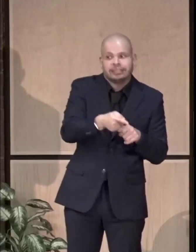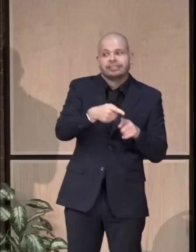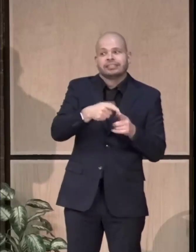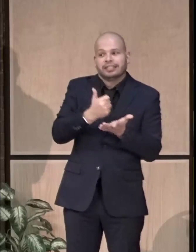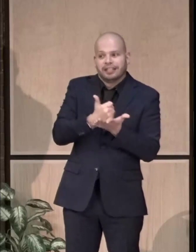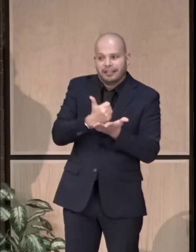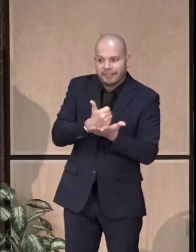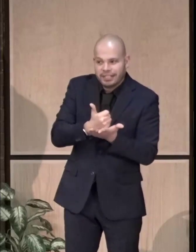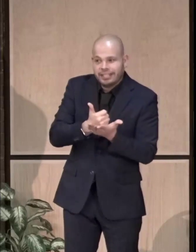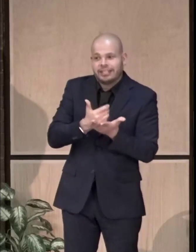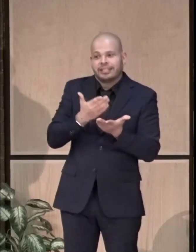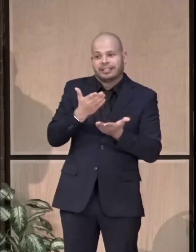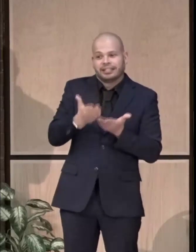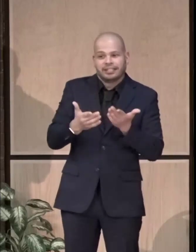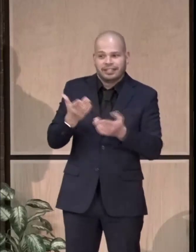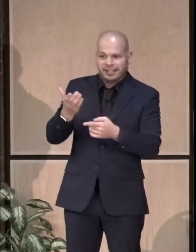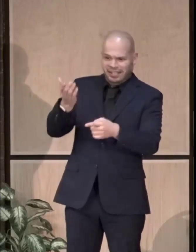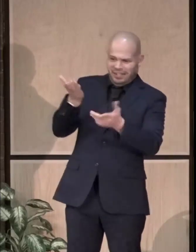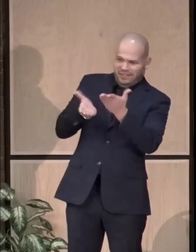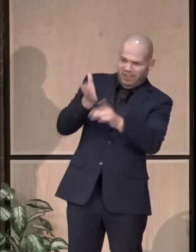have provided him the mental health,